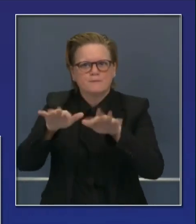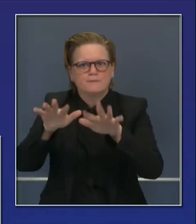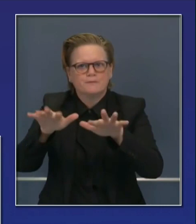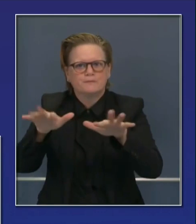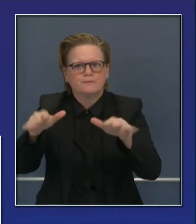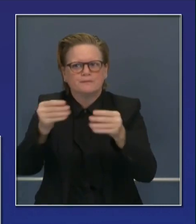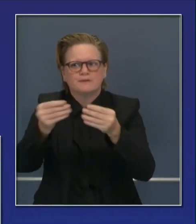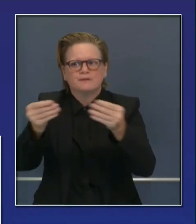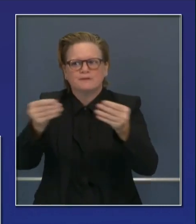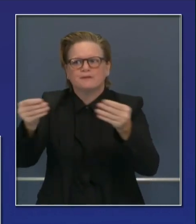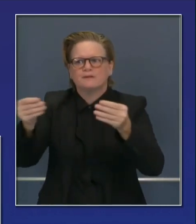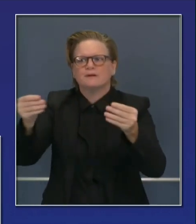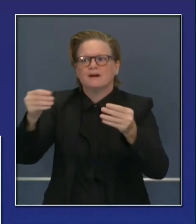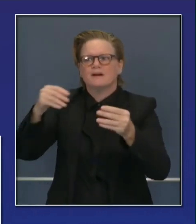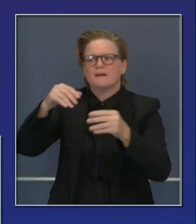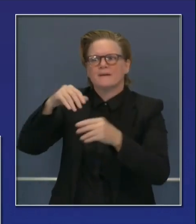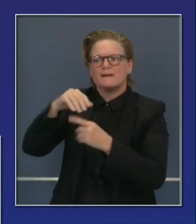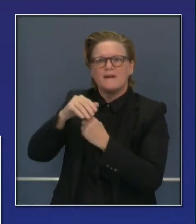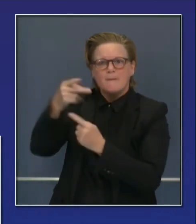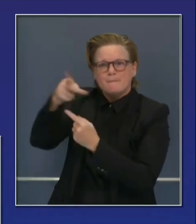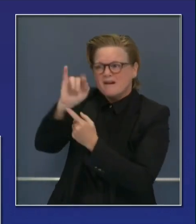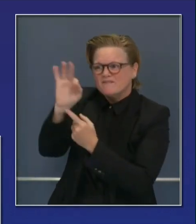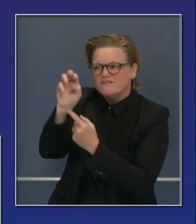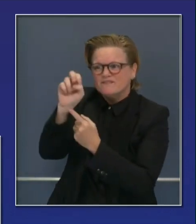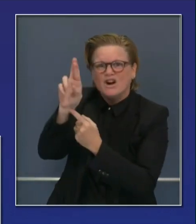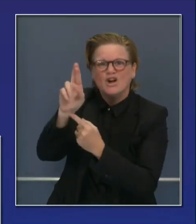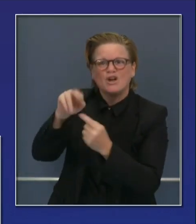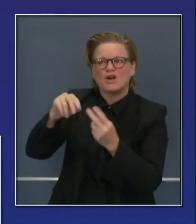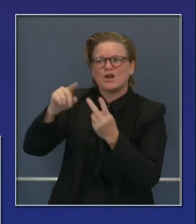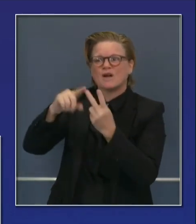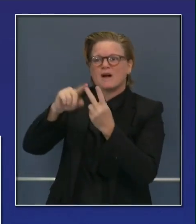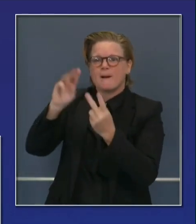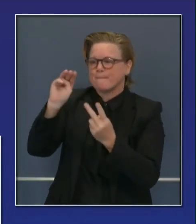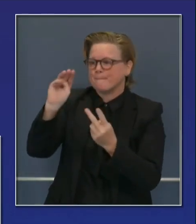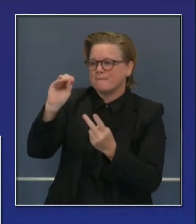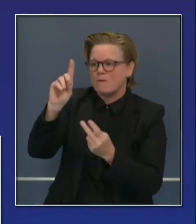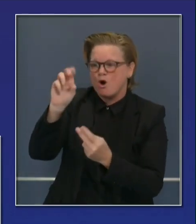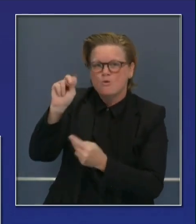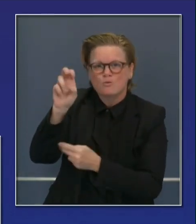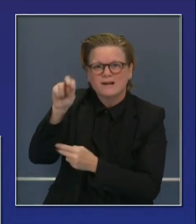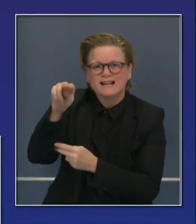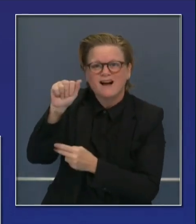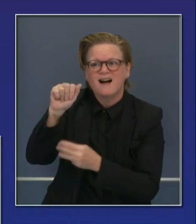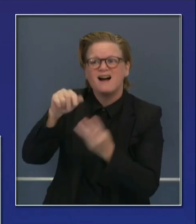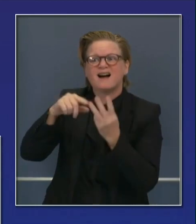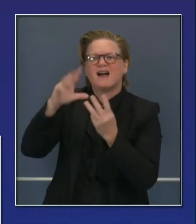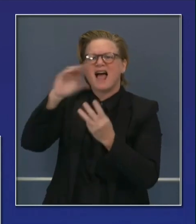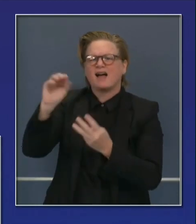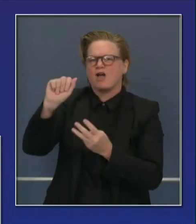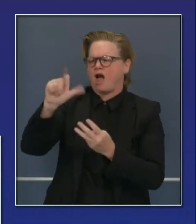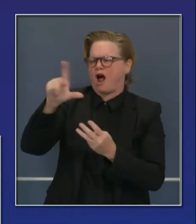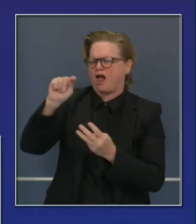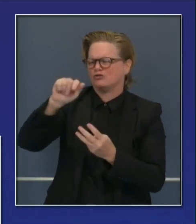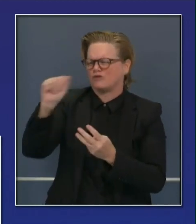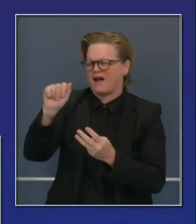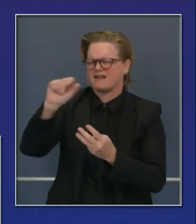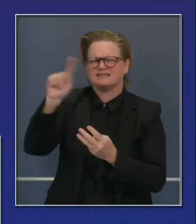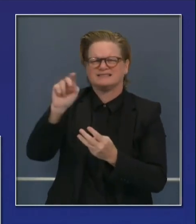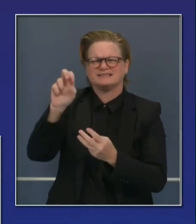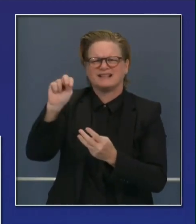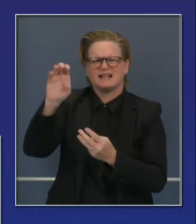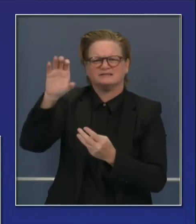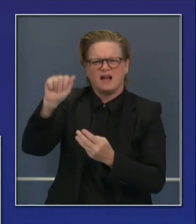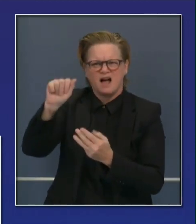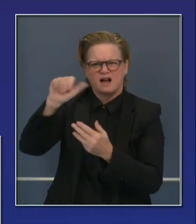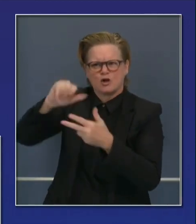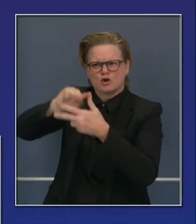just Pfizer and Moderna, not just the Oxford vaccine, AstraZeneca, but others that are in the queue that we've been